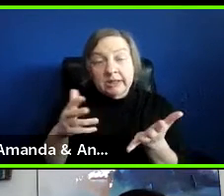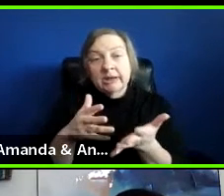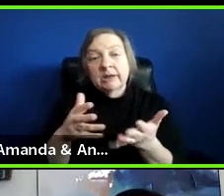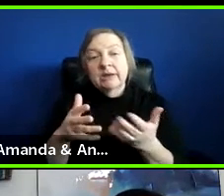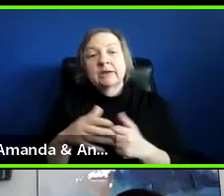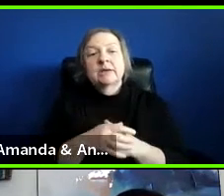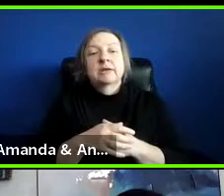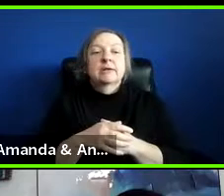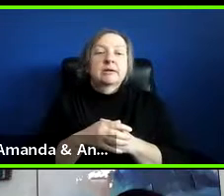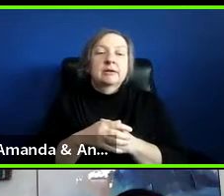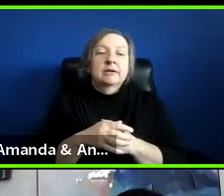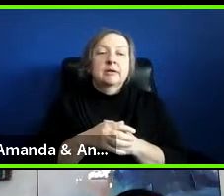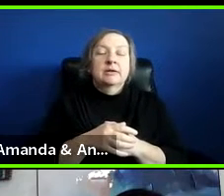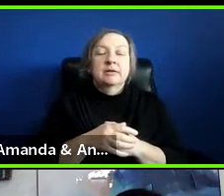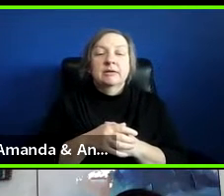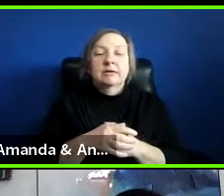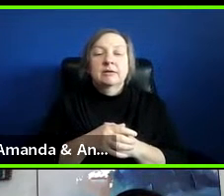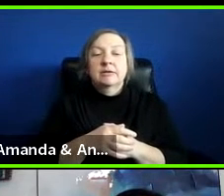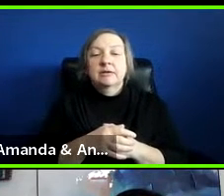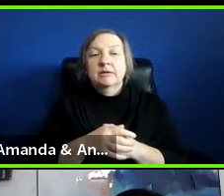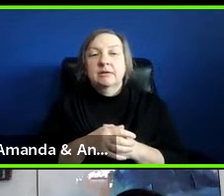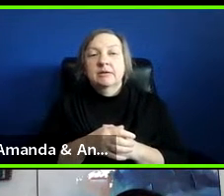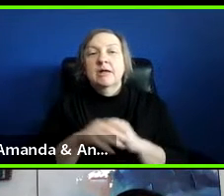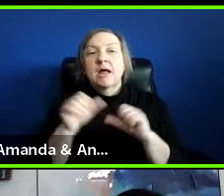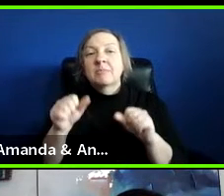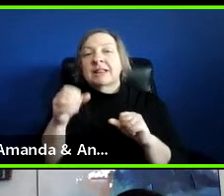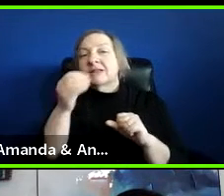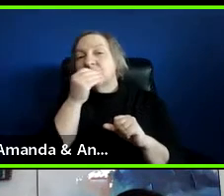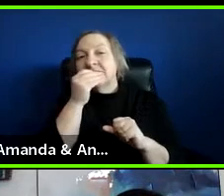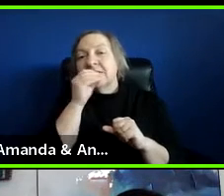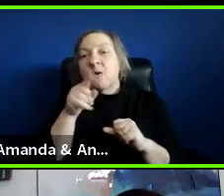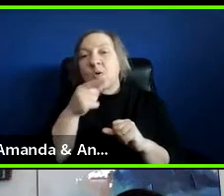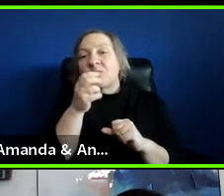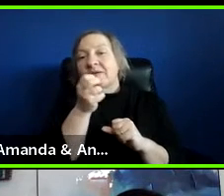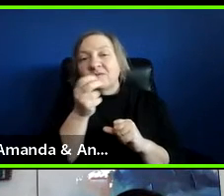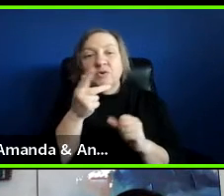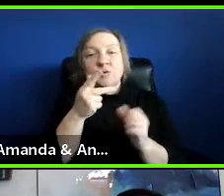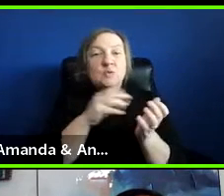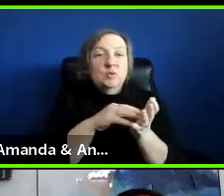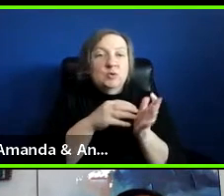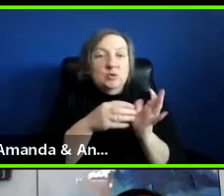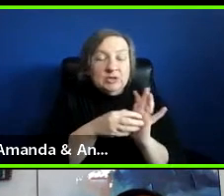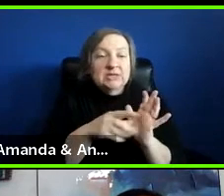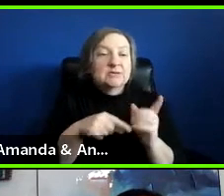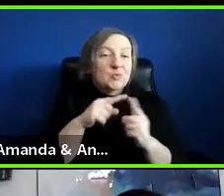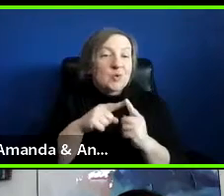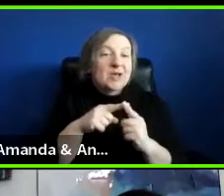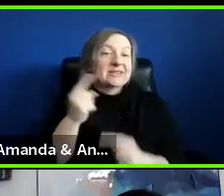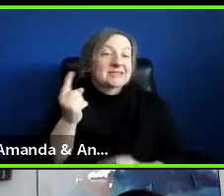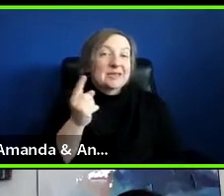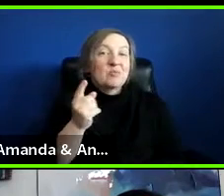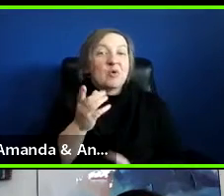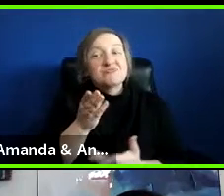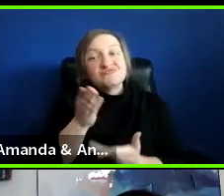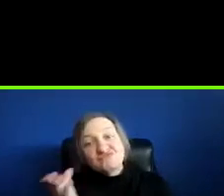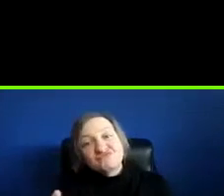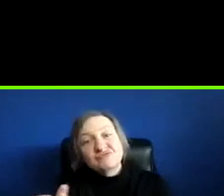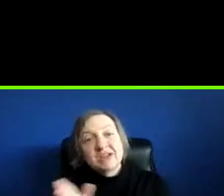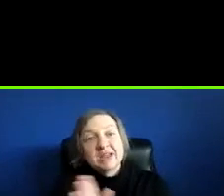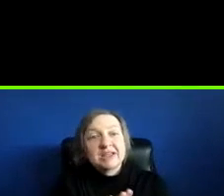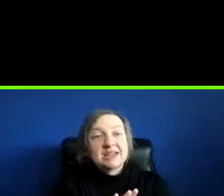inability to eat only a couple of cookies when someone gives you a